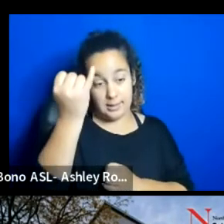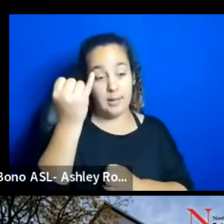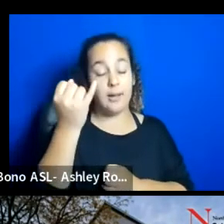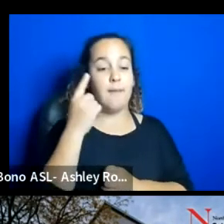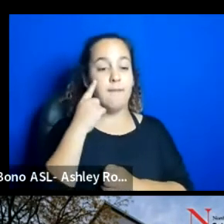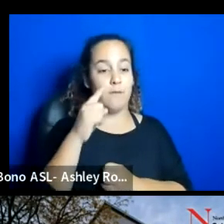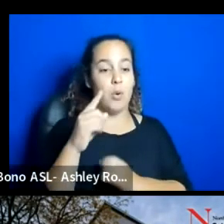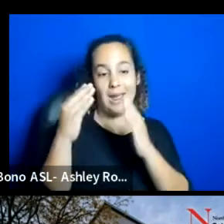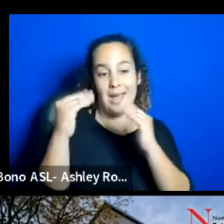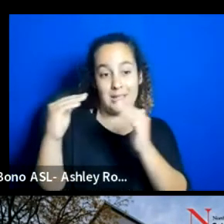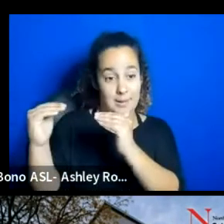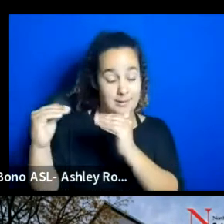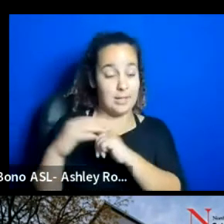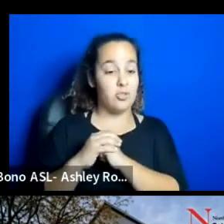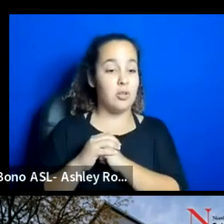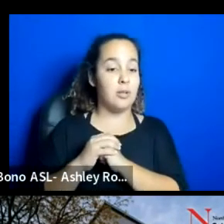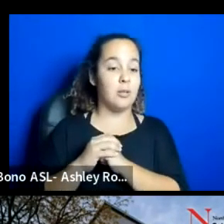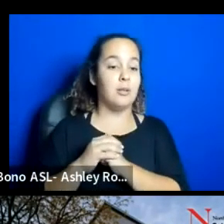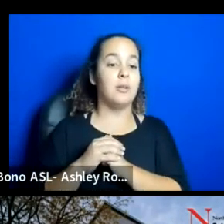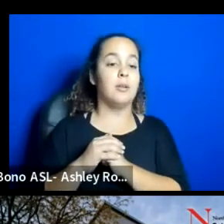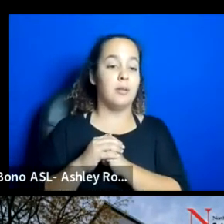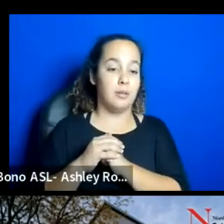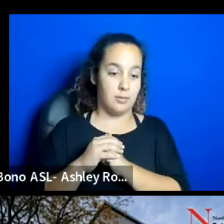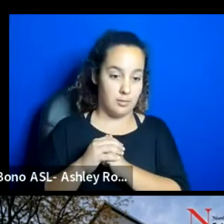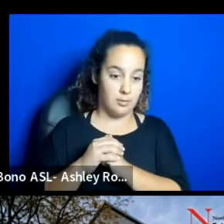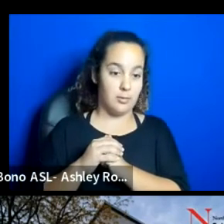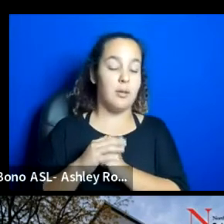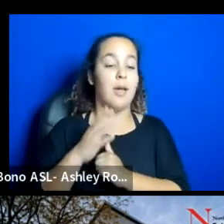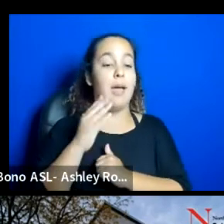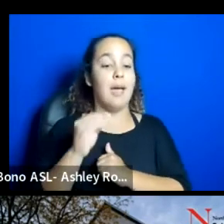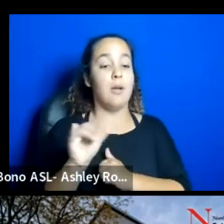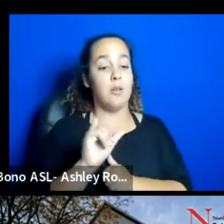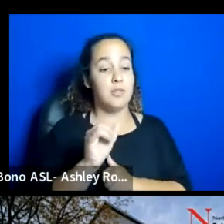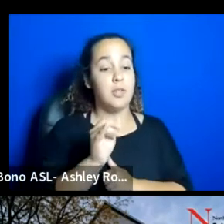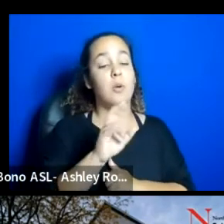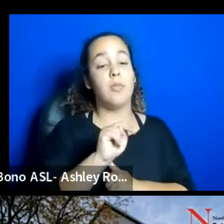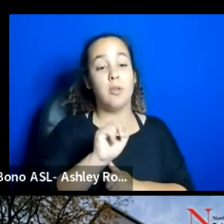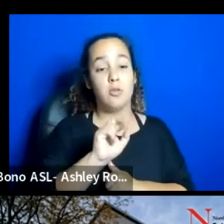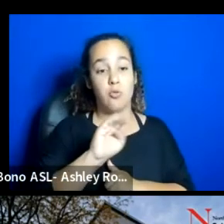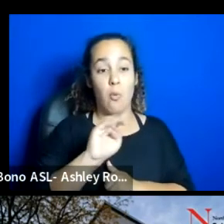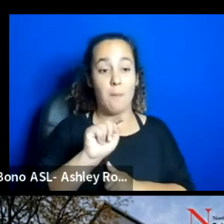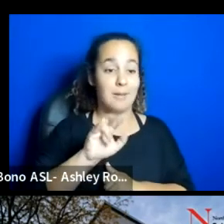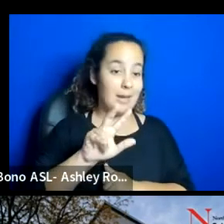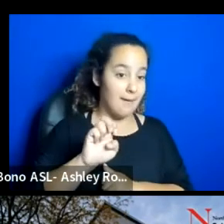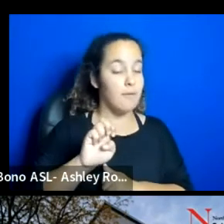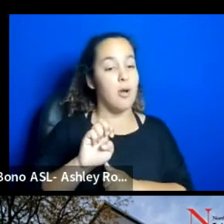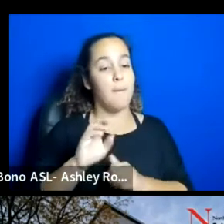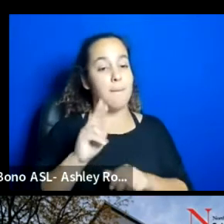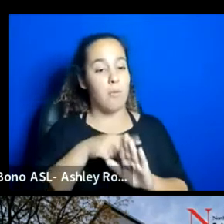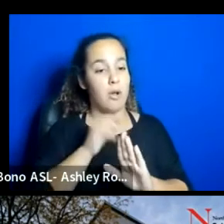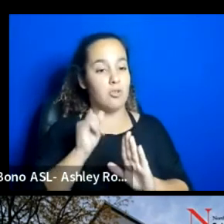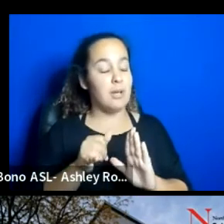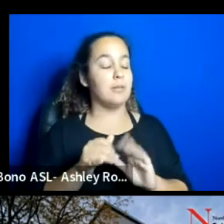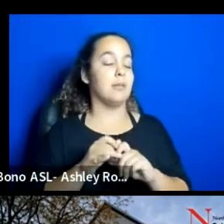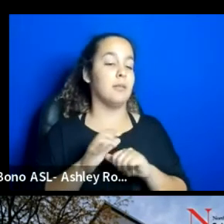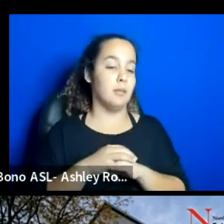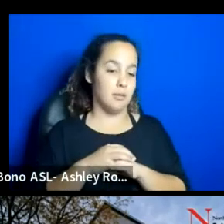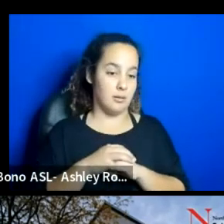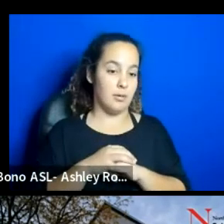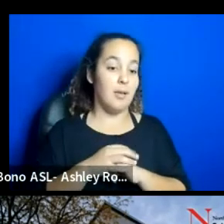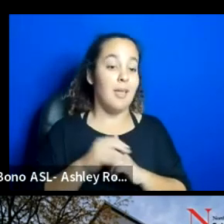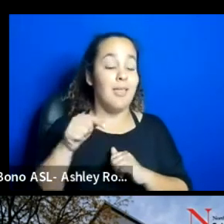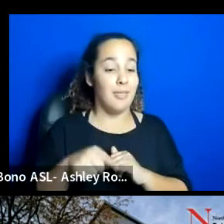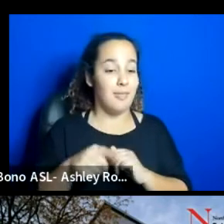reflects, according to Salter, the aspirational normative project about what a rights framework ought to be. In this scenario,